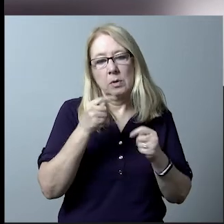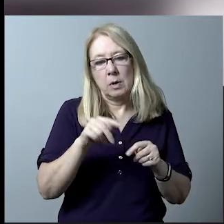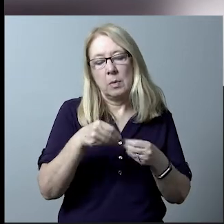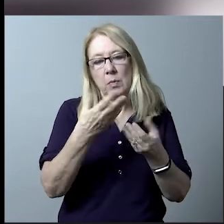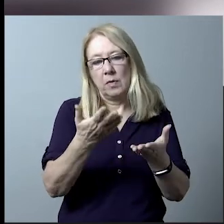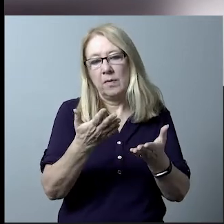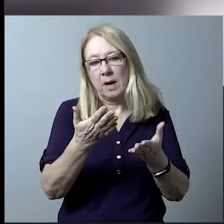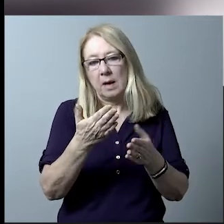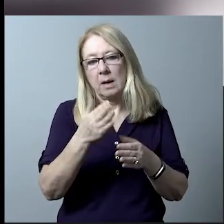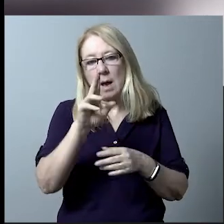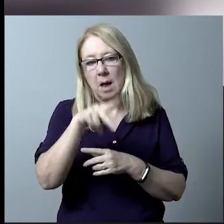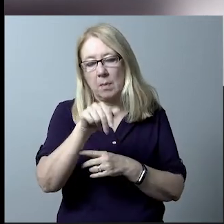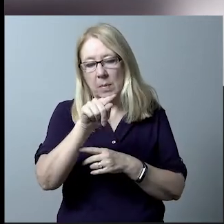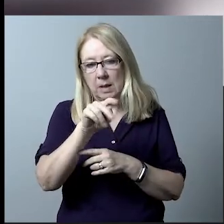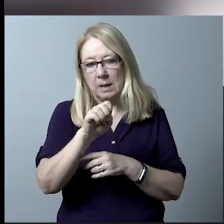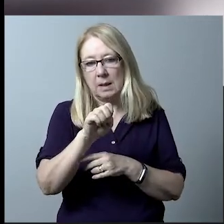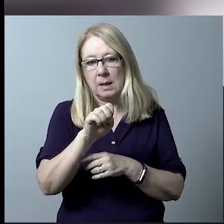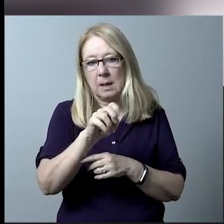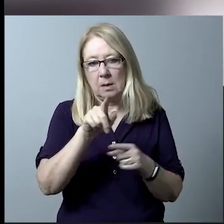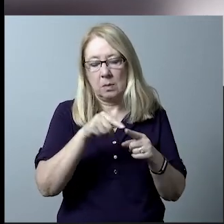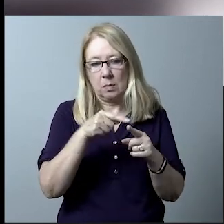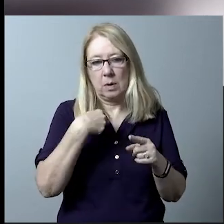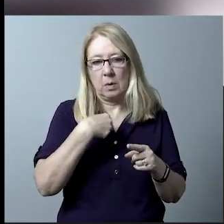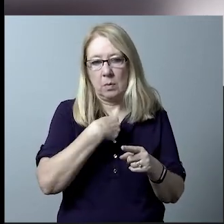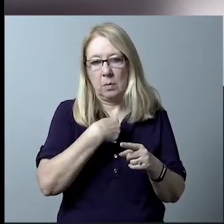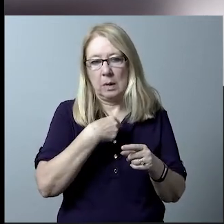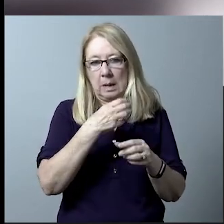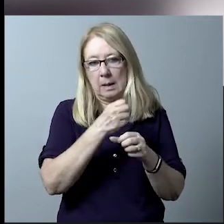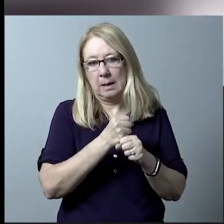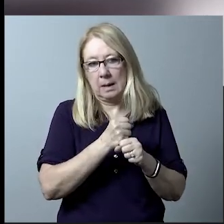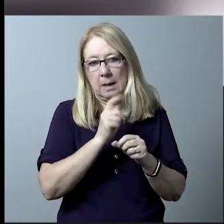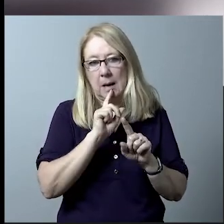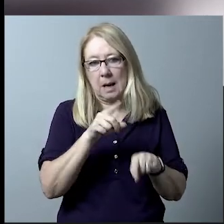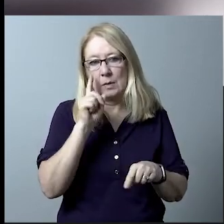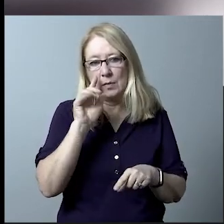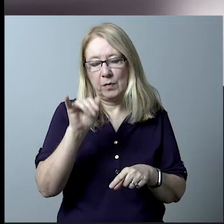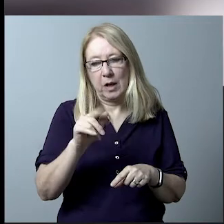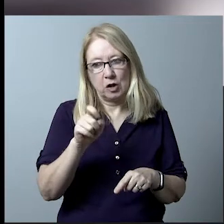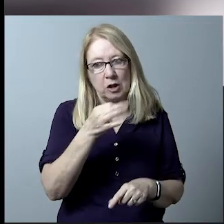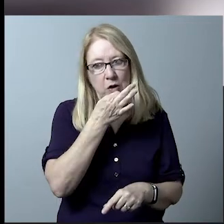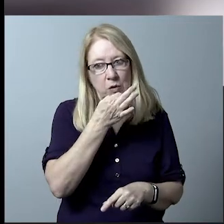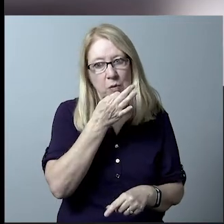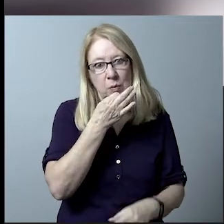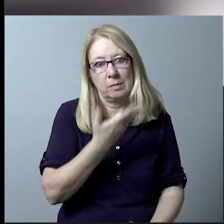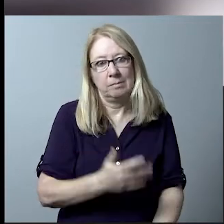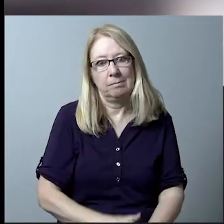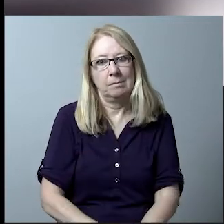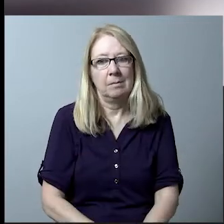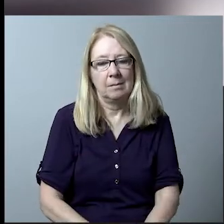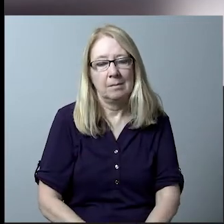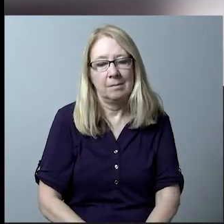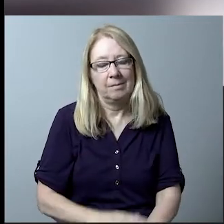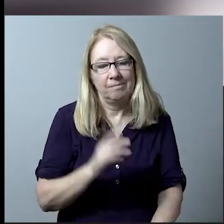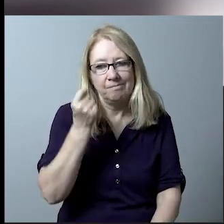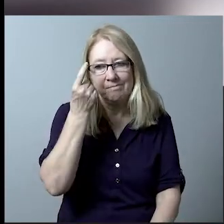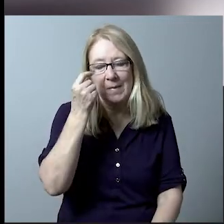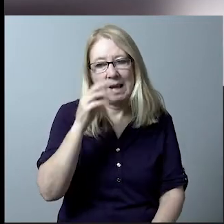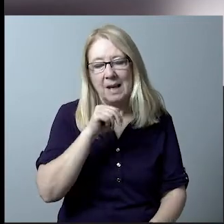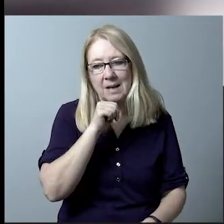Monitor, and we will provide an update on that when we have one, which should be soon.